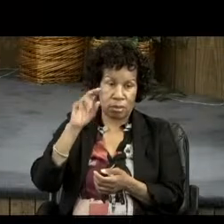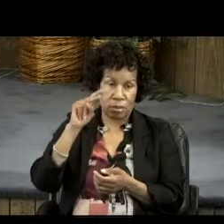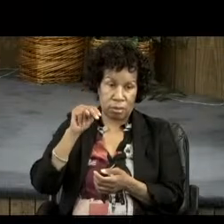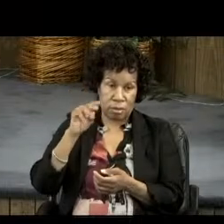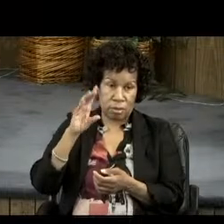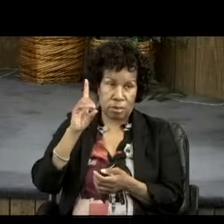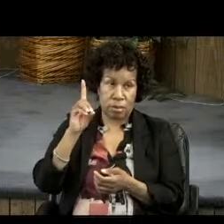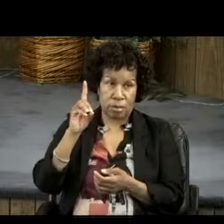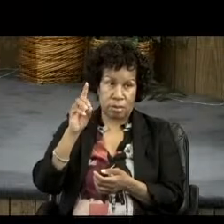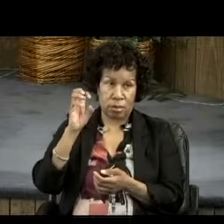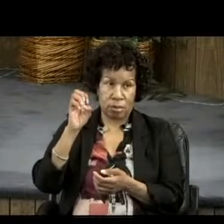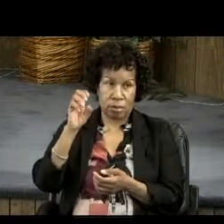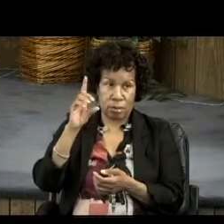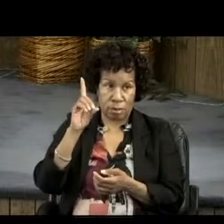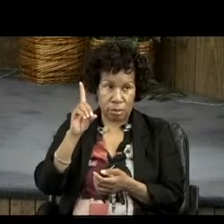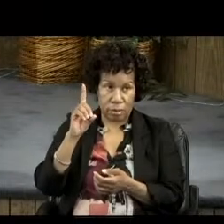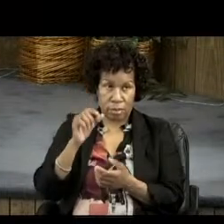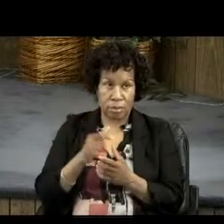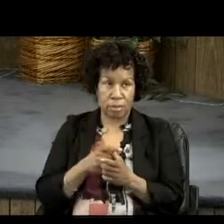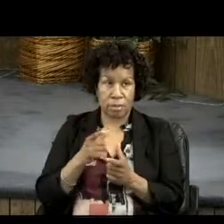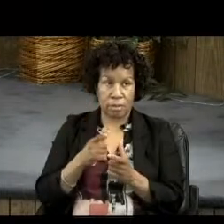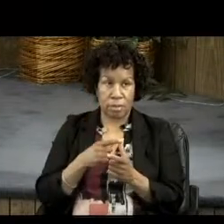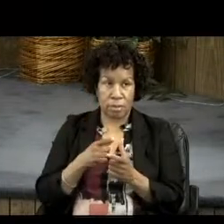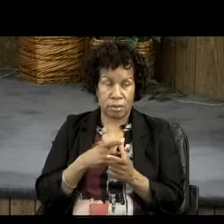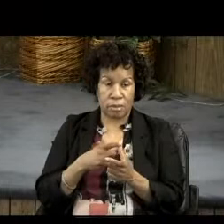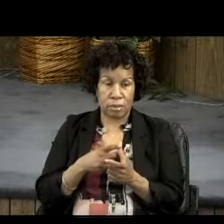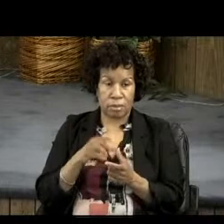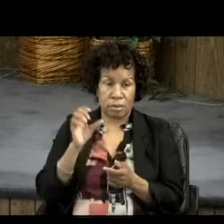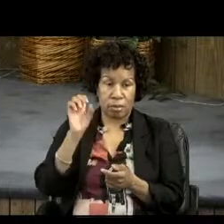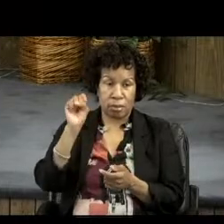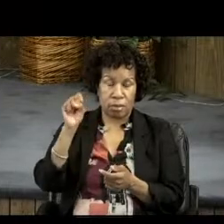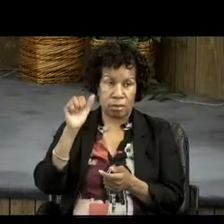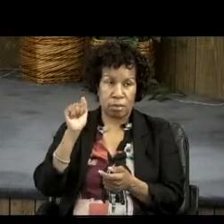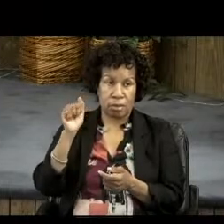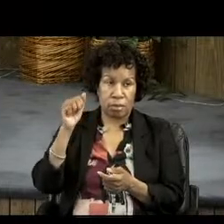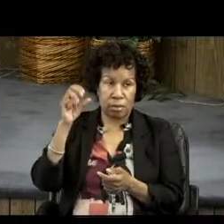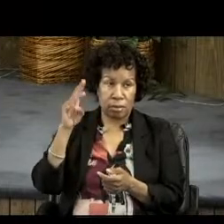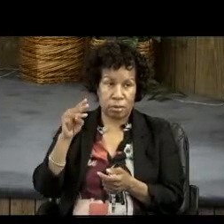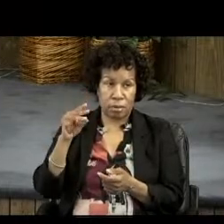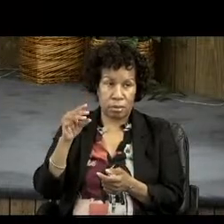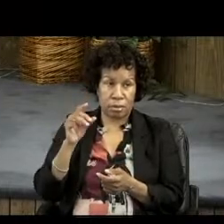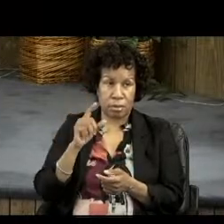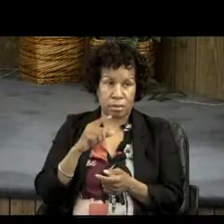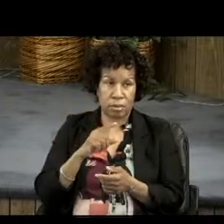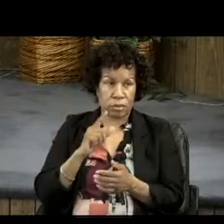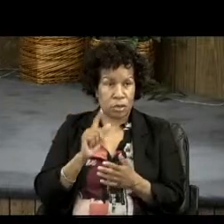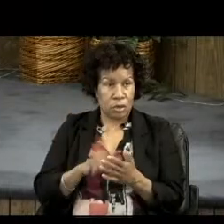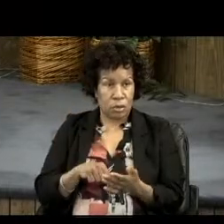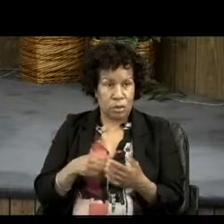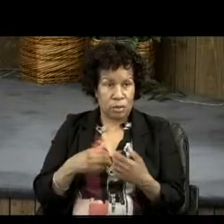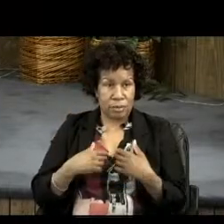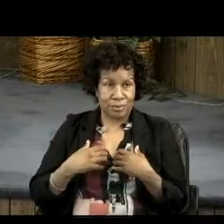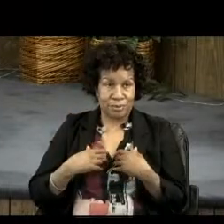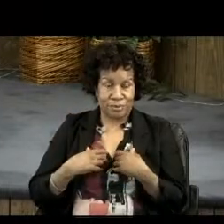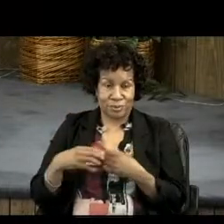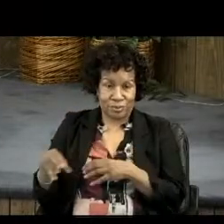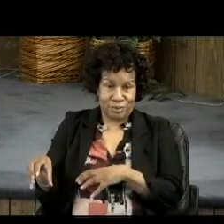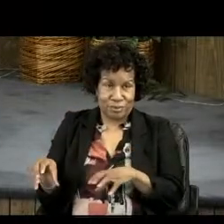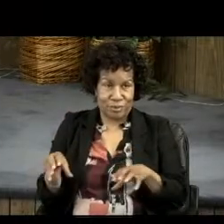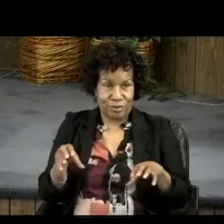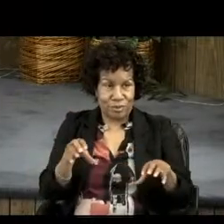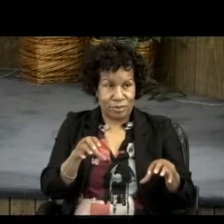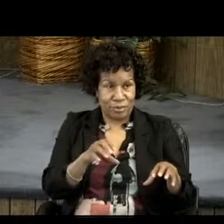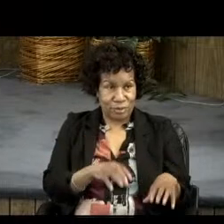minded. Anyway, I got to get out of here. 1 Samuel 17:29, and David said, "What have I now done talking to his